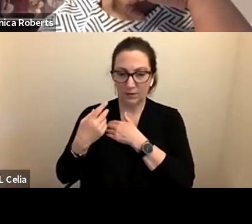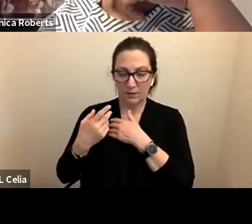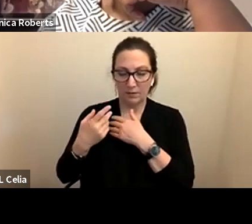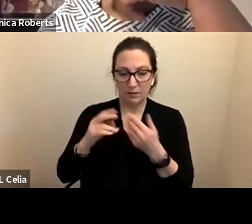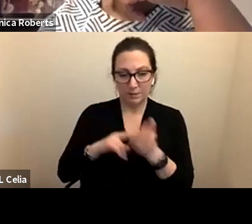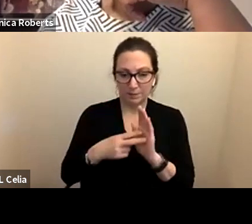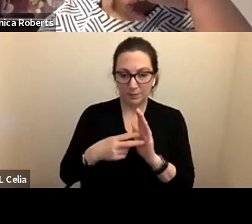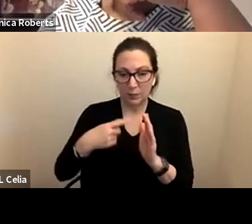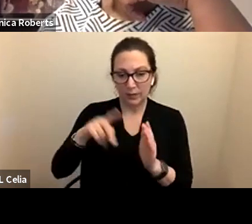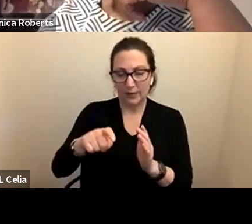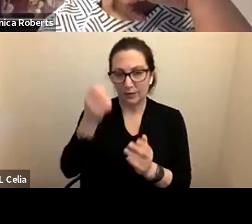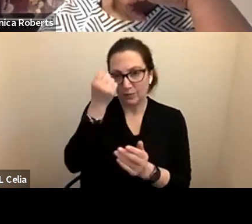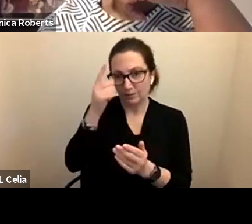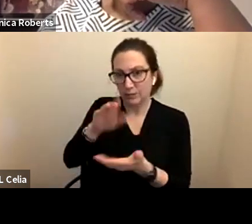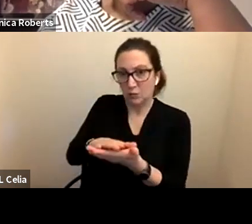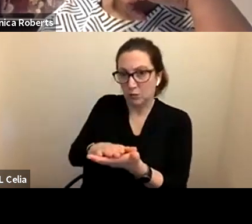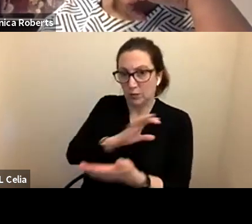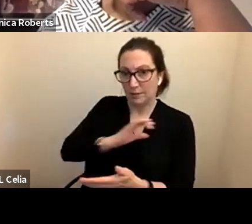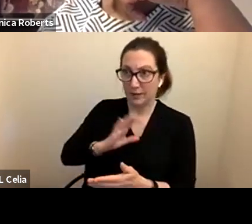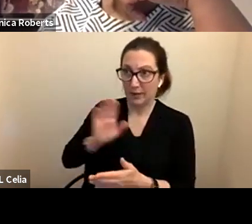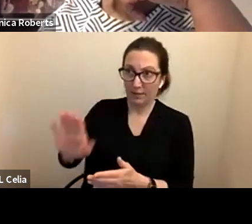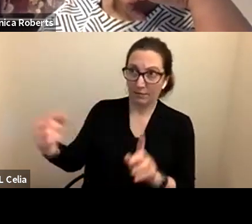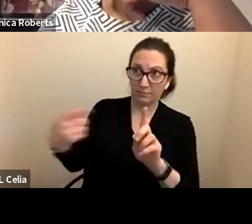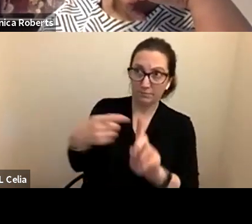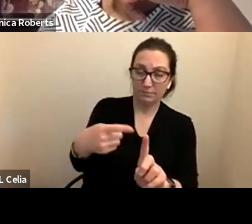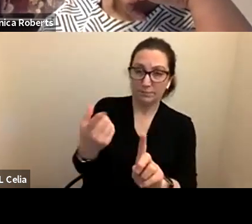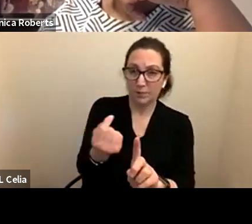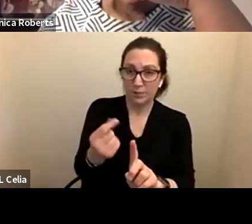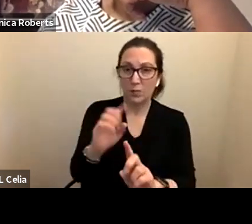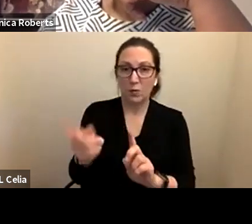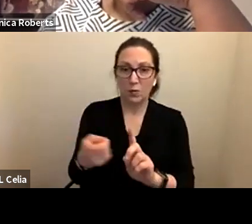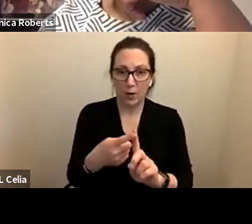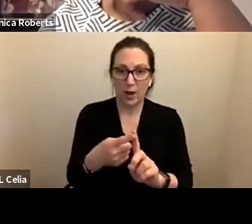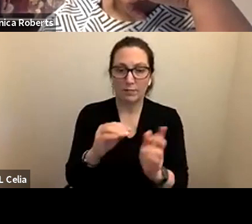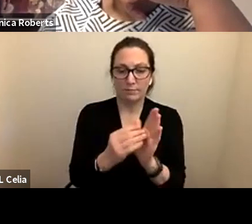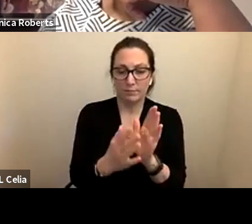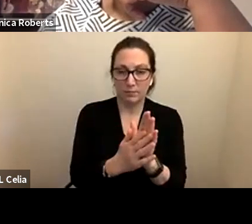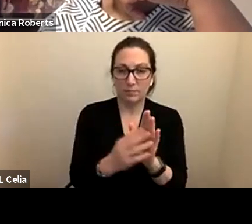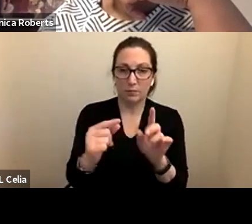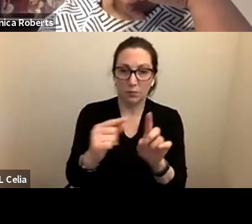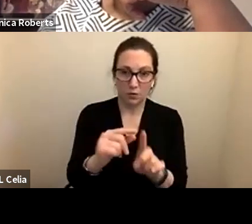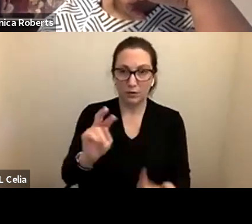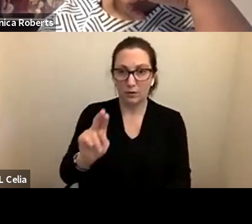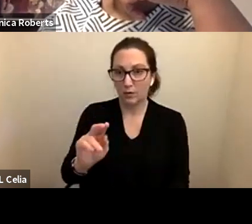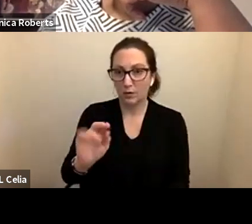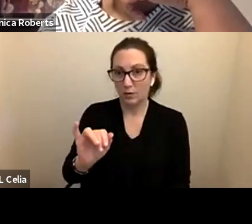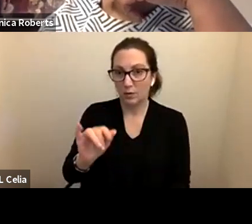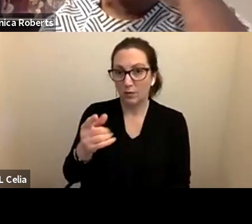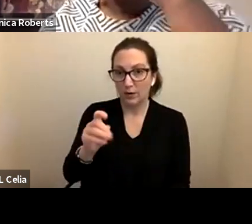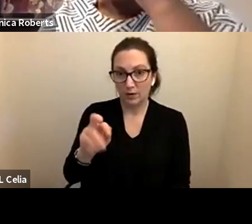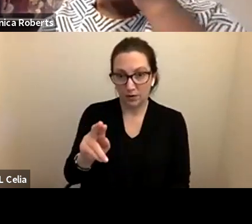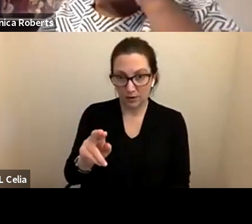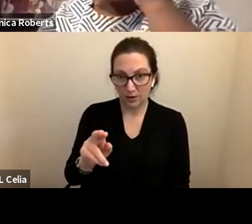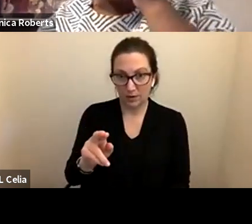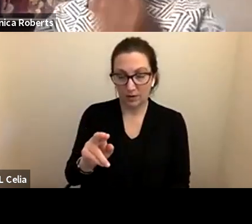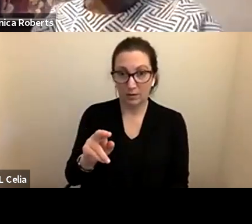committee intention is when they use that term rigor. Is it about maintaining, is